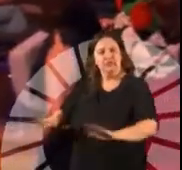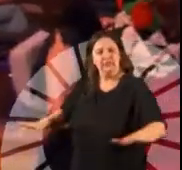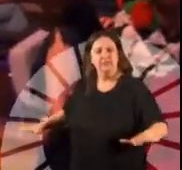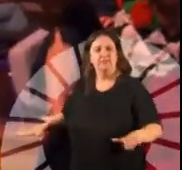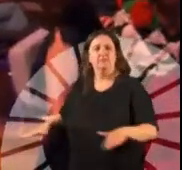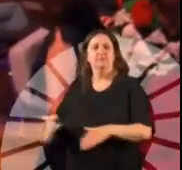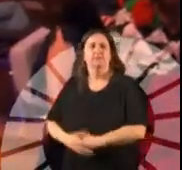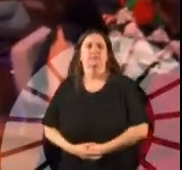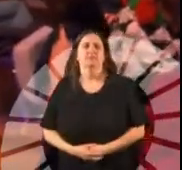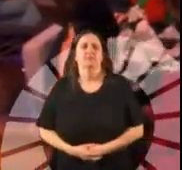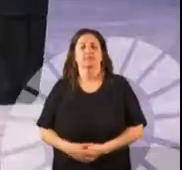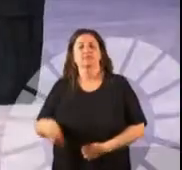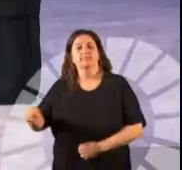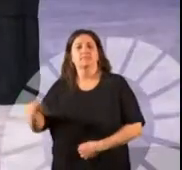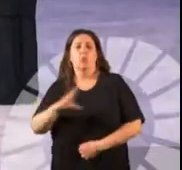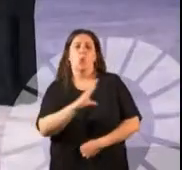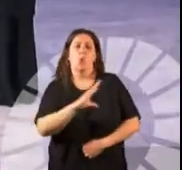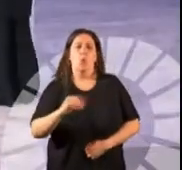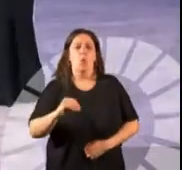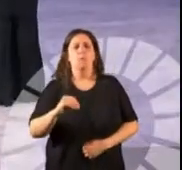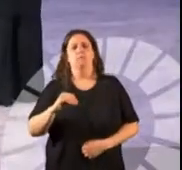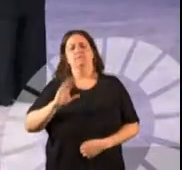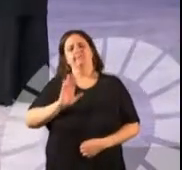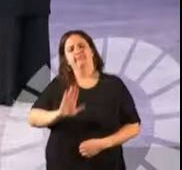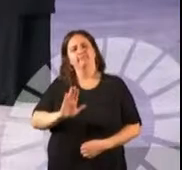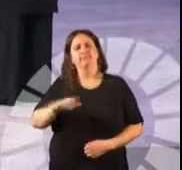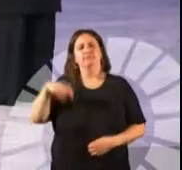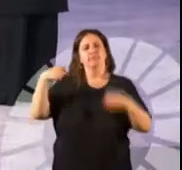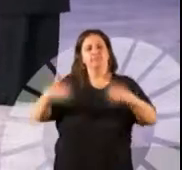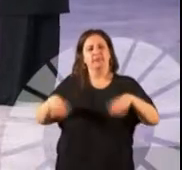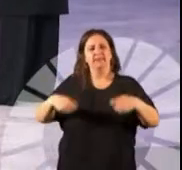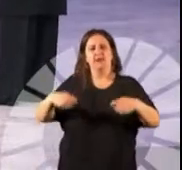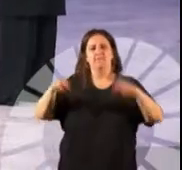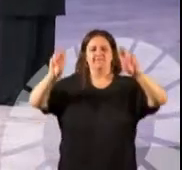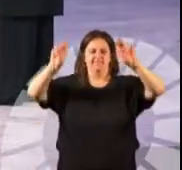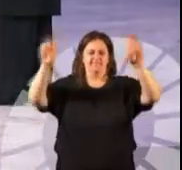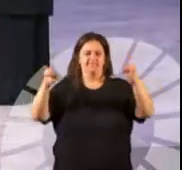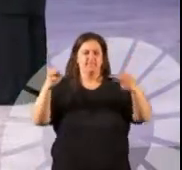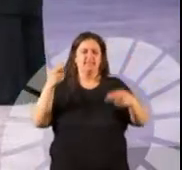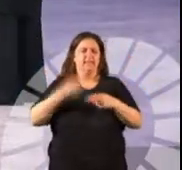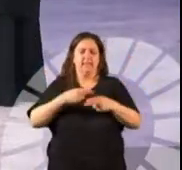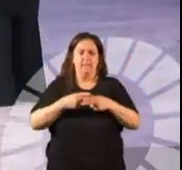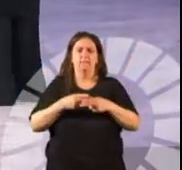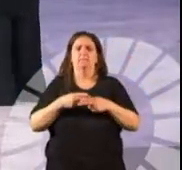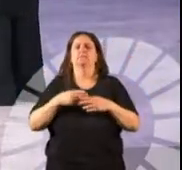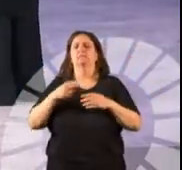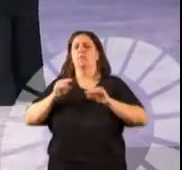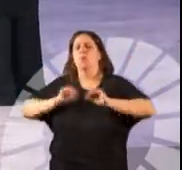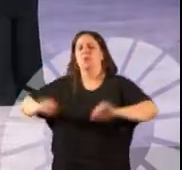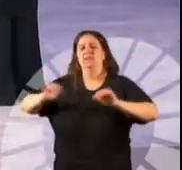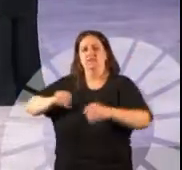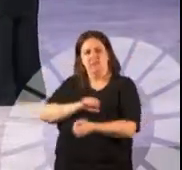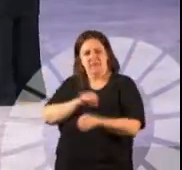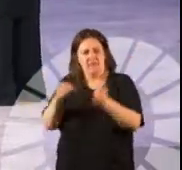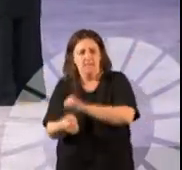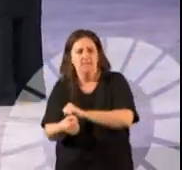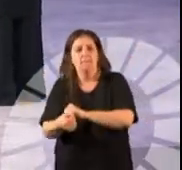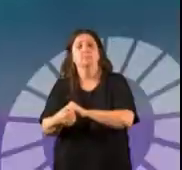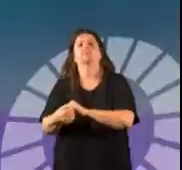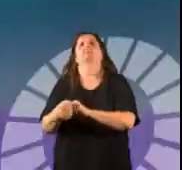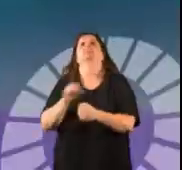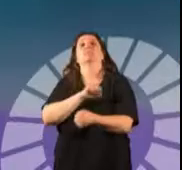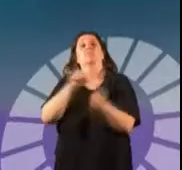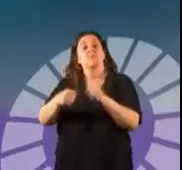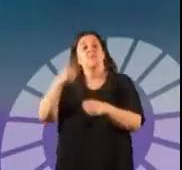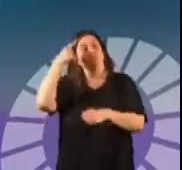and also co-chair of the Transform Education Program, which is an initiative from the UN for the education of children and young women